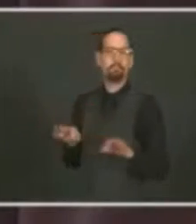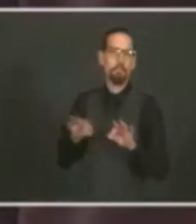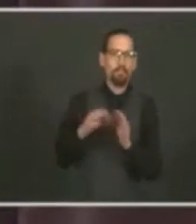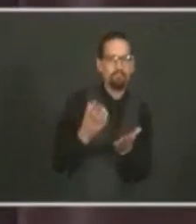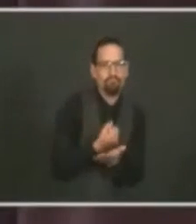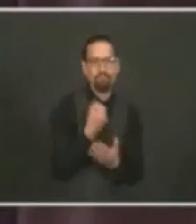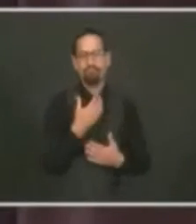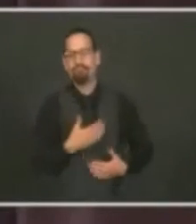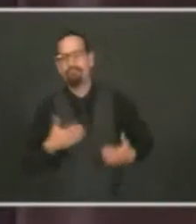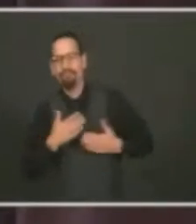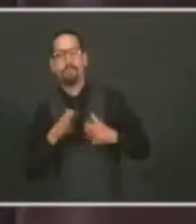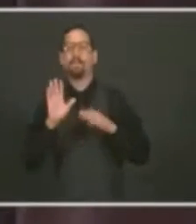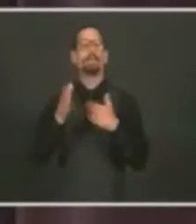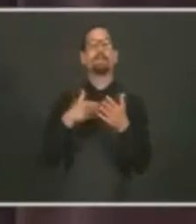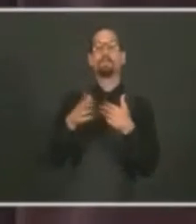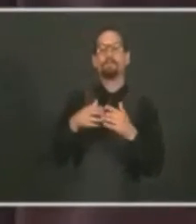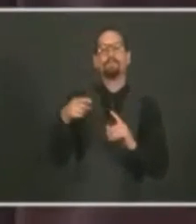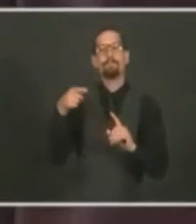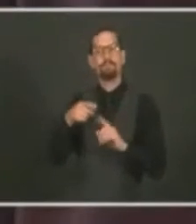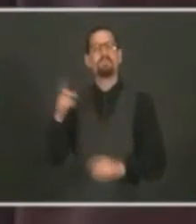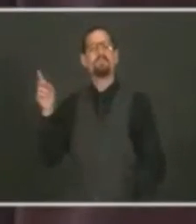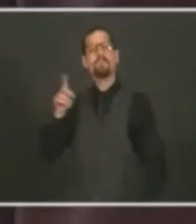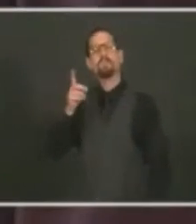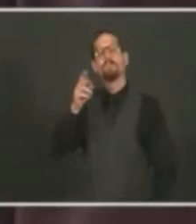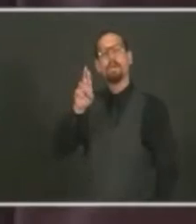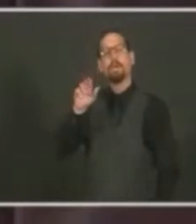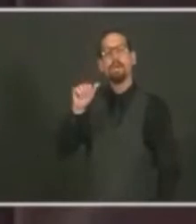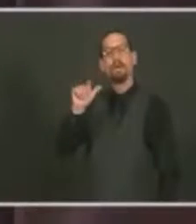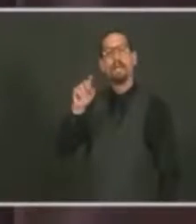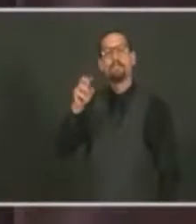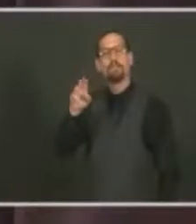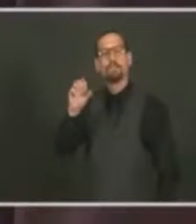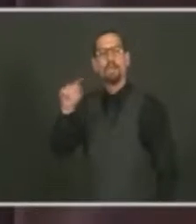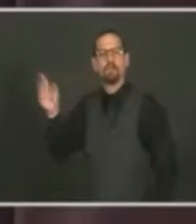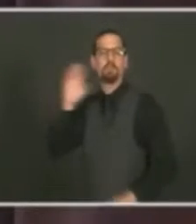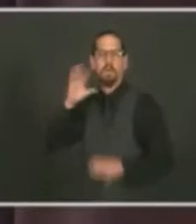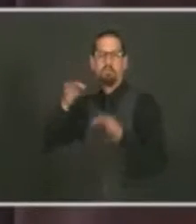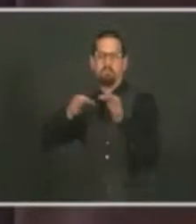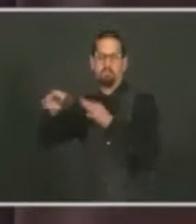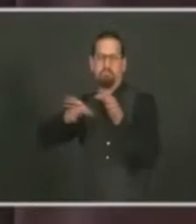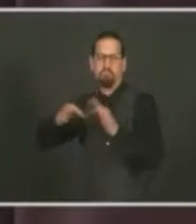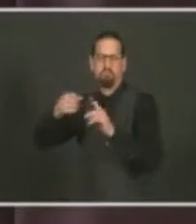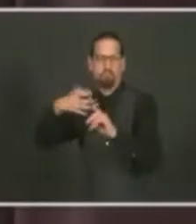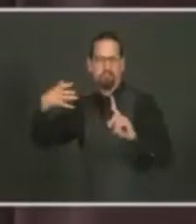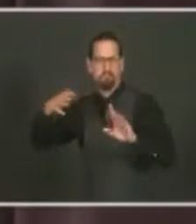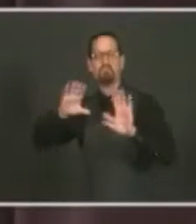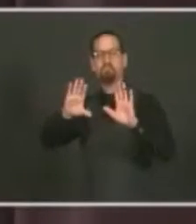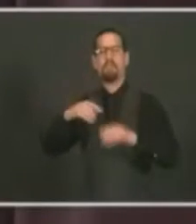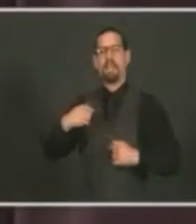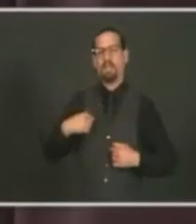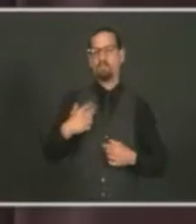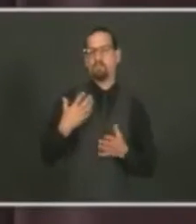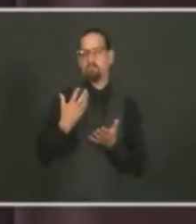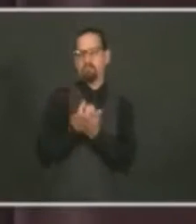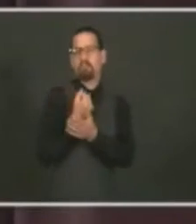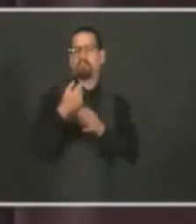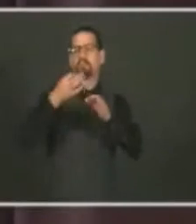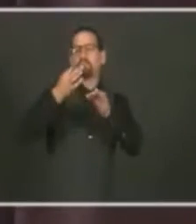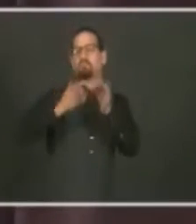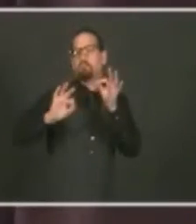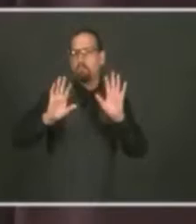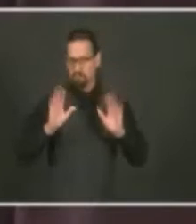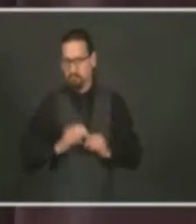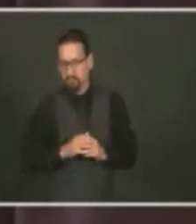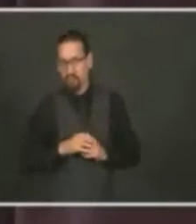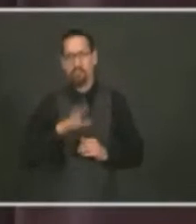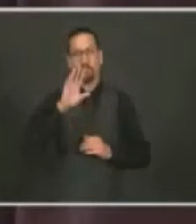will look like, but I'm just going to give you a quick high-level overview. Remember, outside is better than inside.